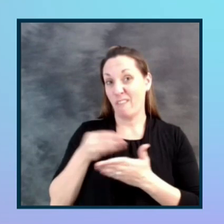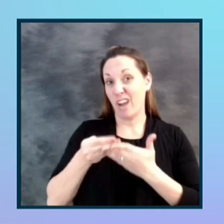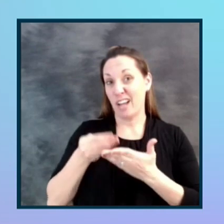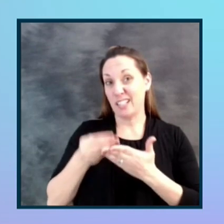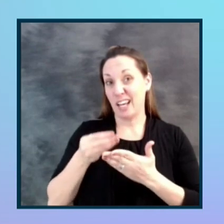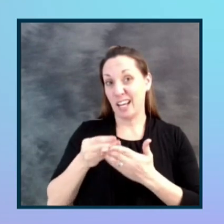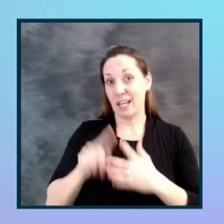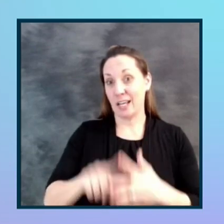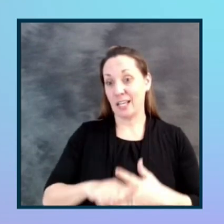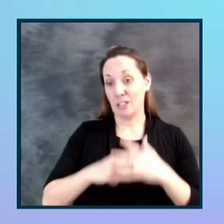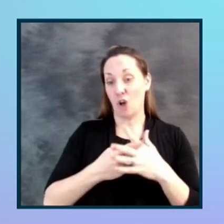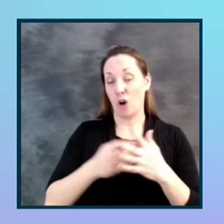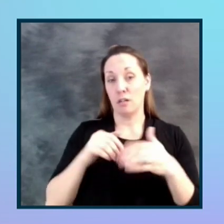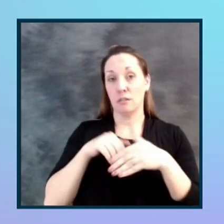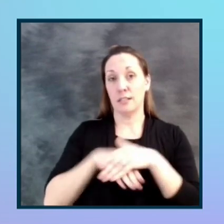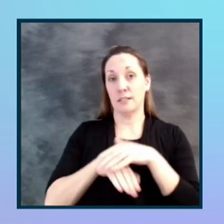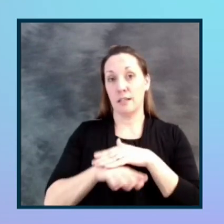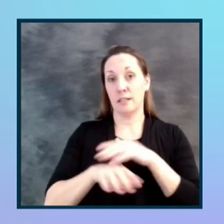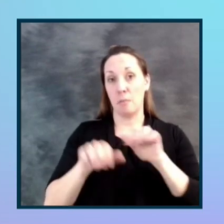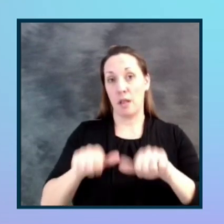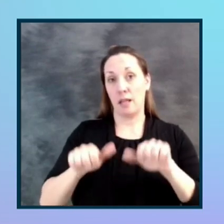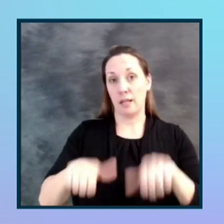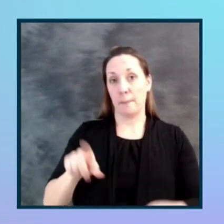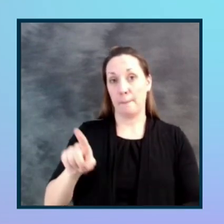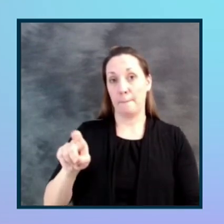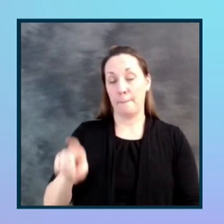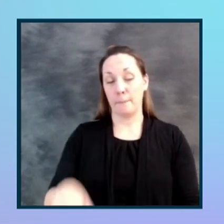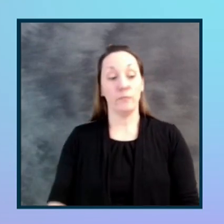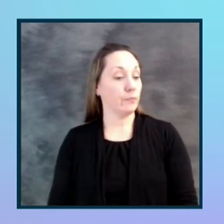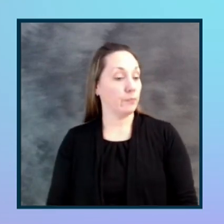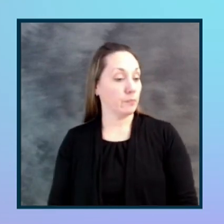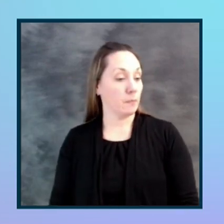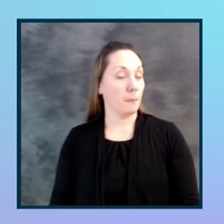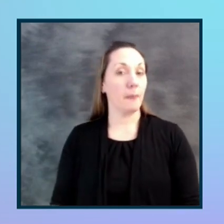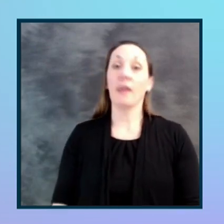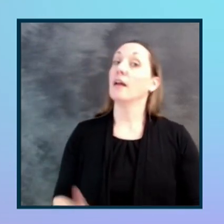kickstart accessibility? Yeah, I